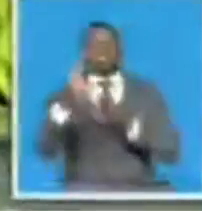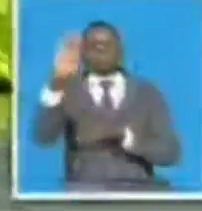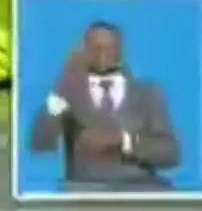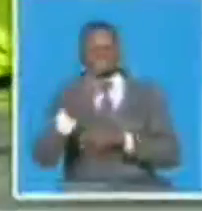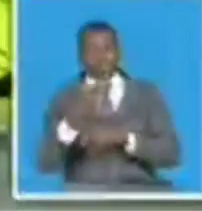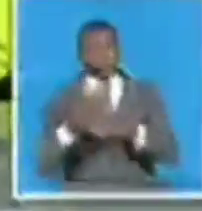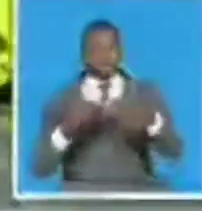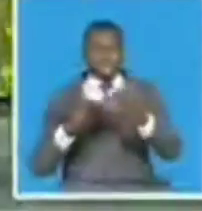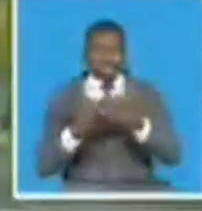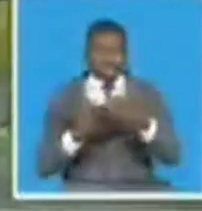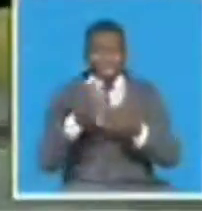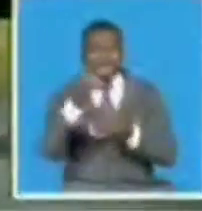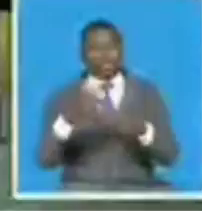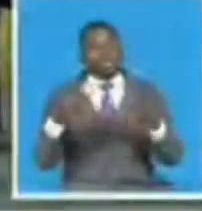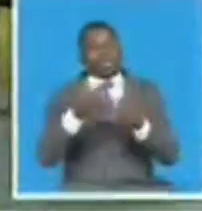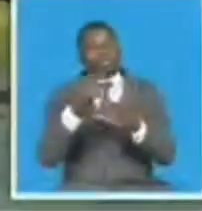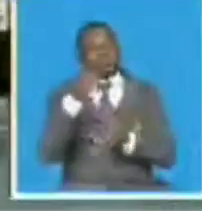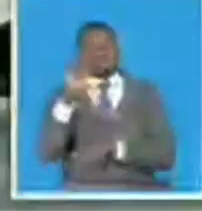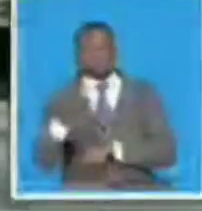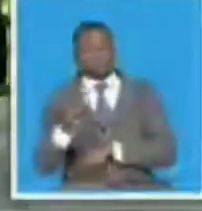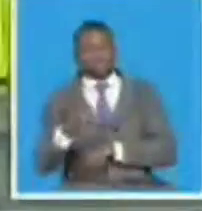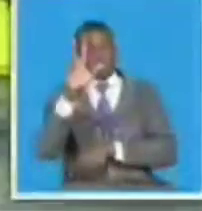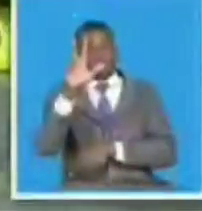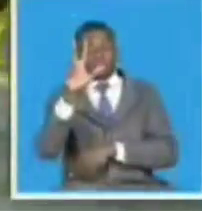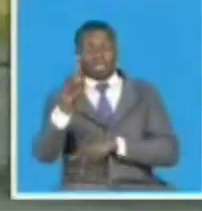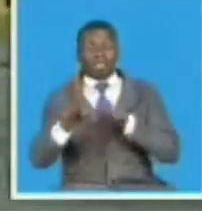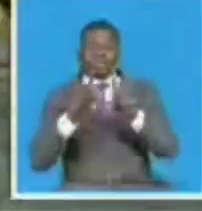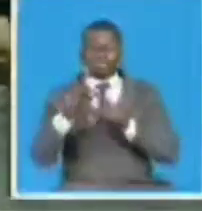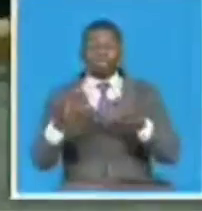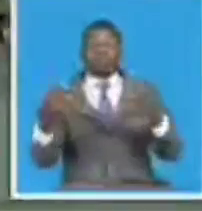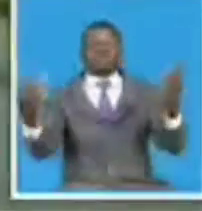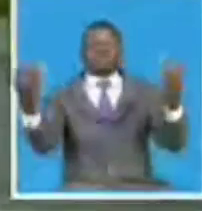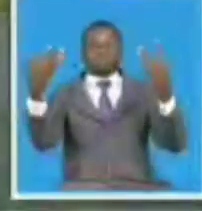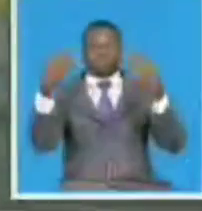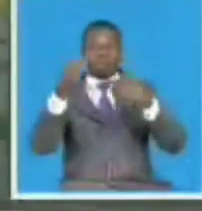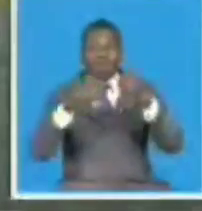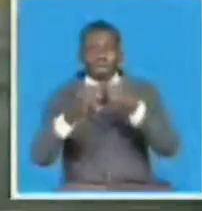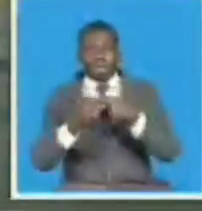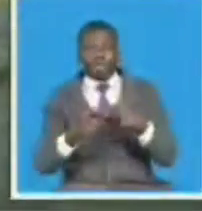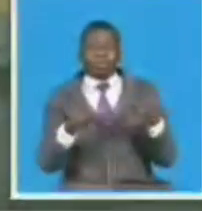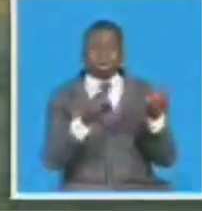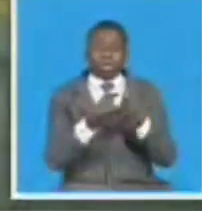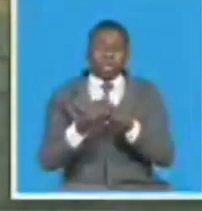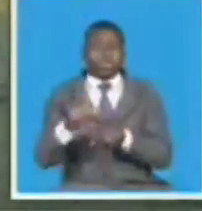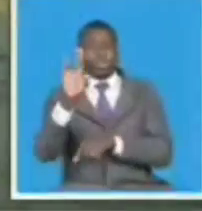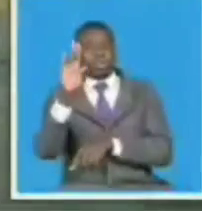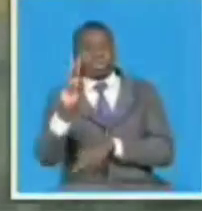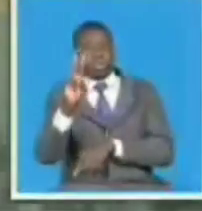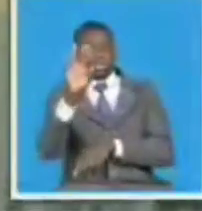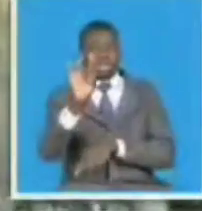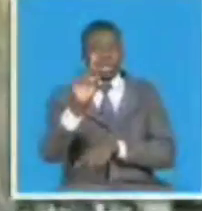gathering attracted more than 3,000 people and saw 68 souls joining the flock via baptism.